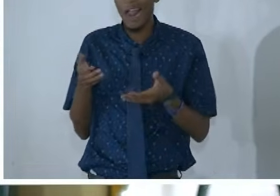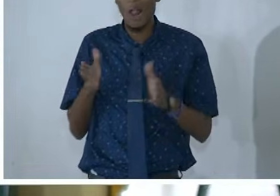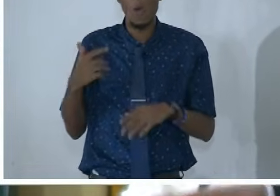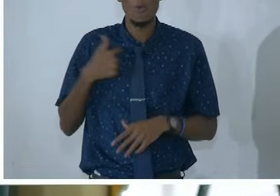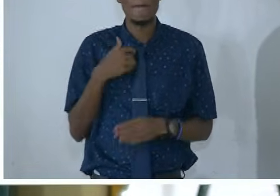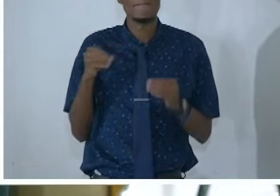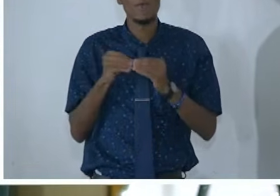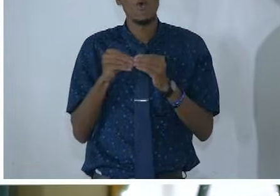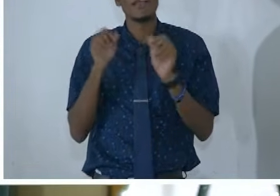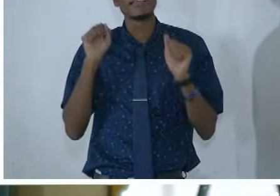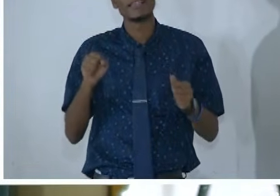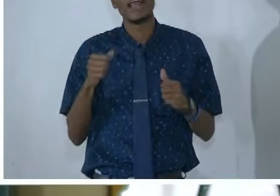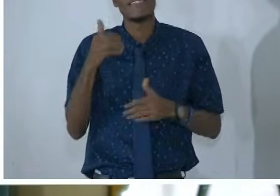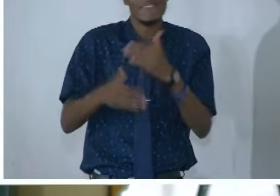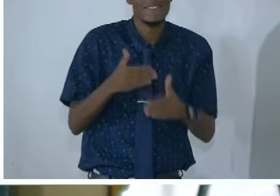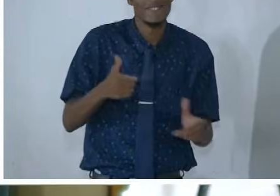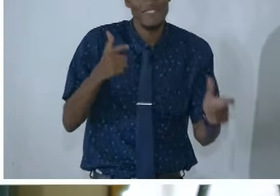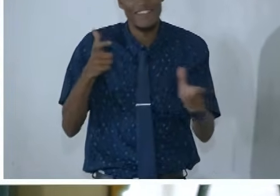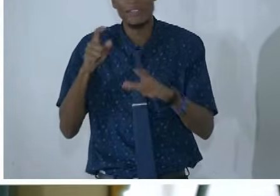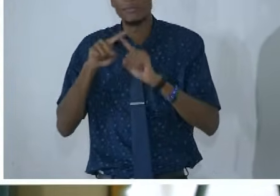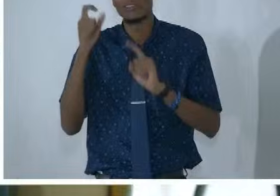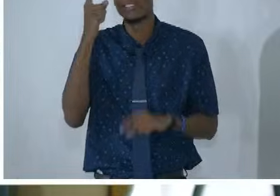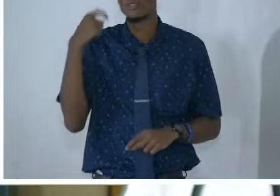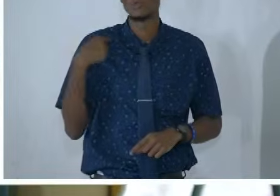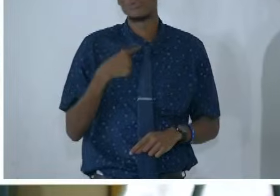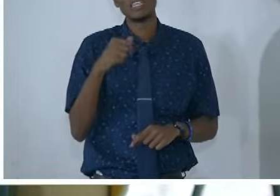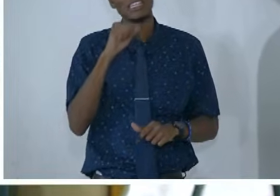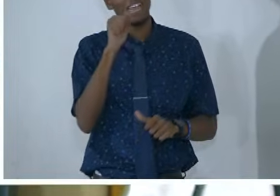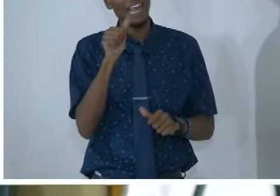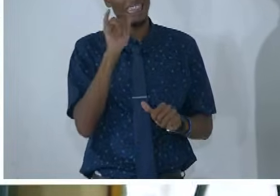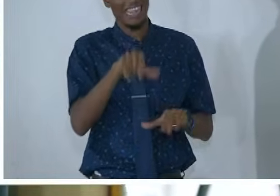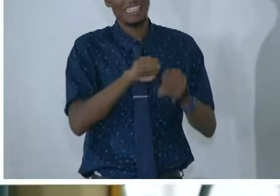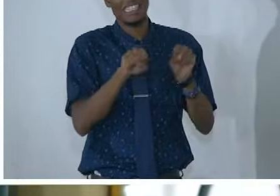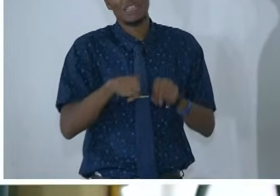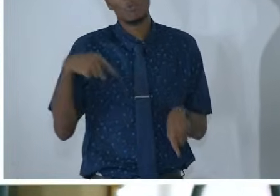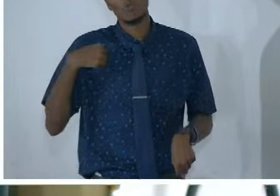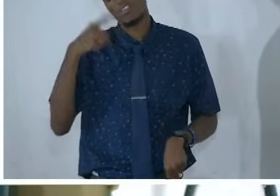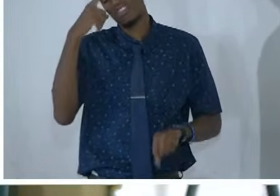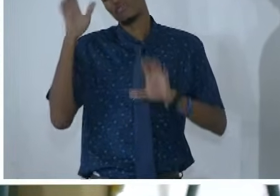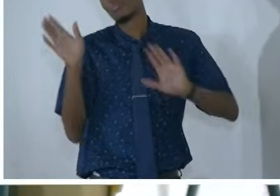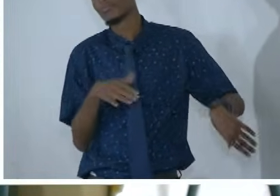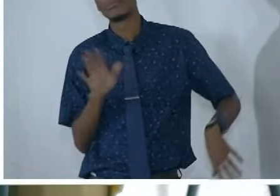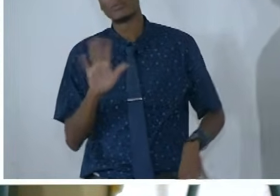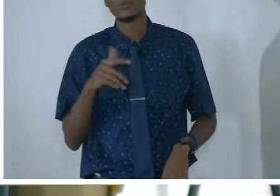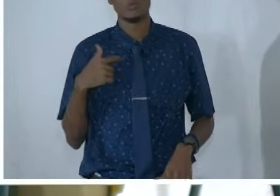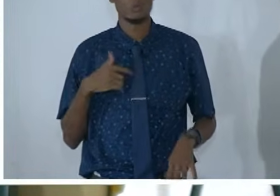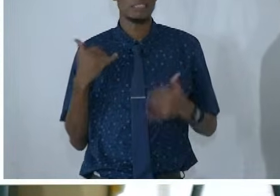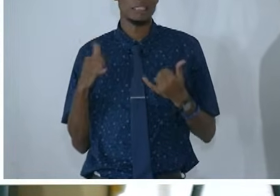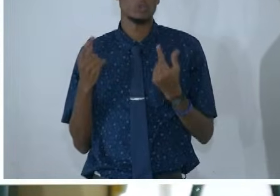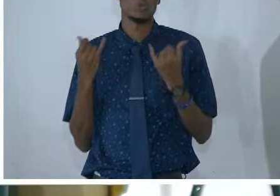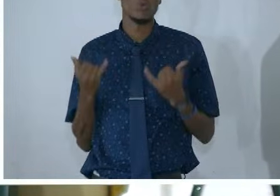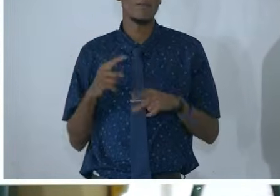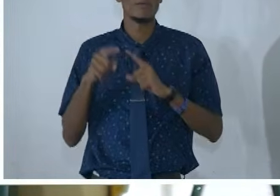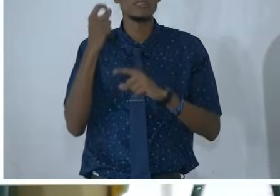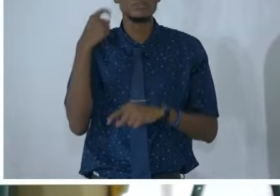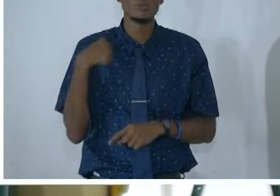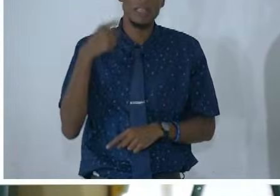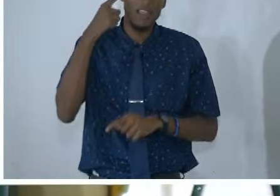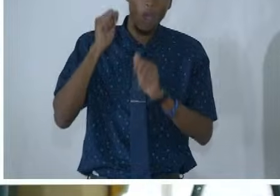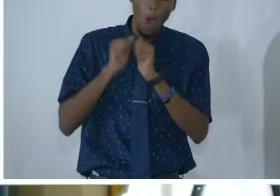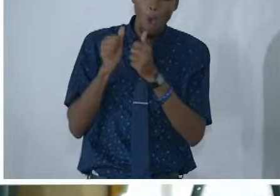larger scale. But we're not abandoning the vesting order system. We're still doing it now. What we're trying to see is how can we speed